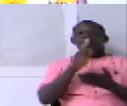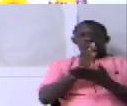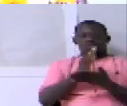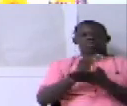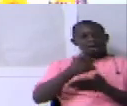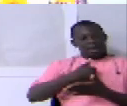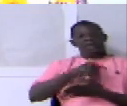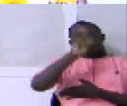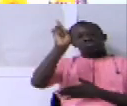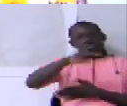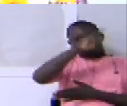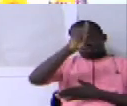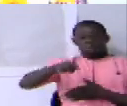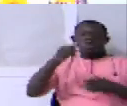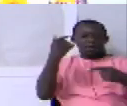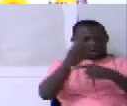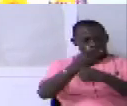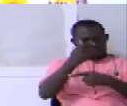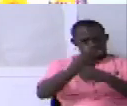Definitely I wrong Gambians.